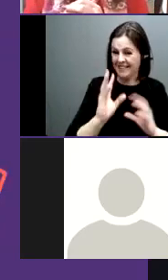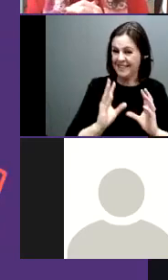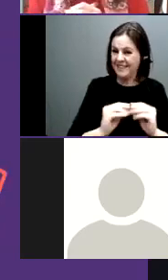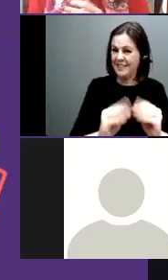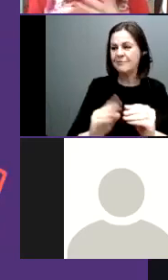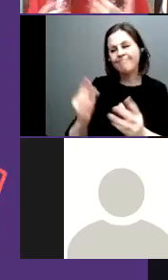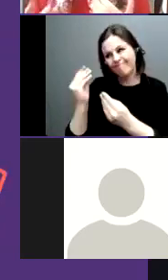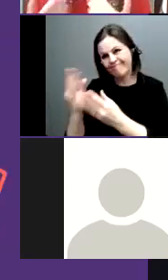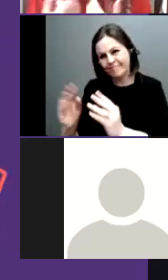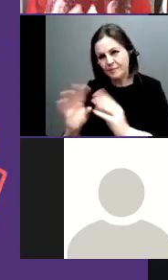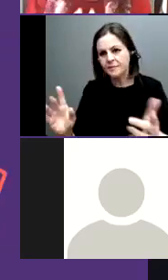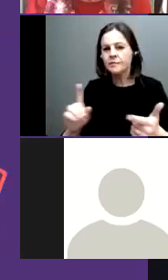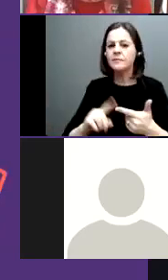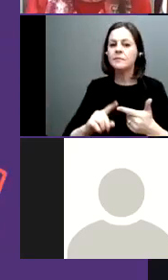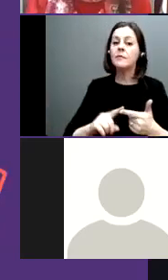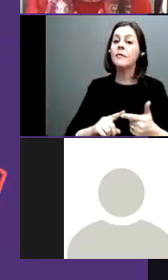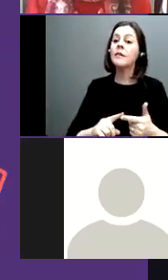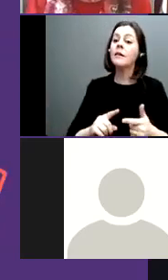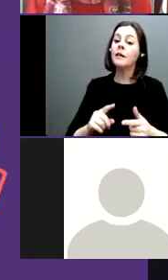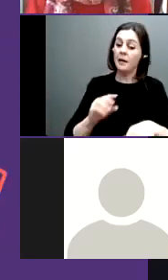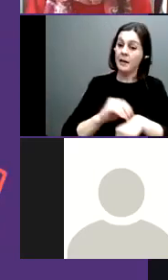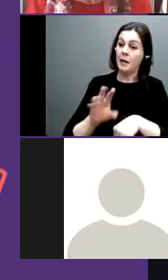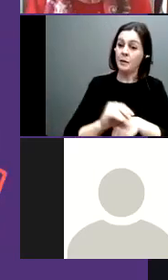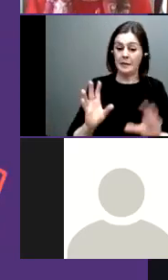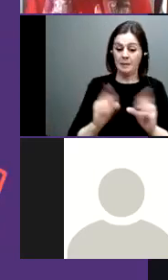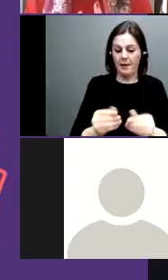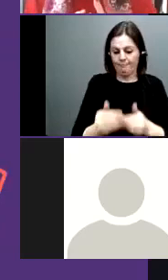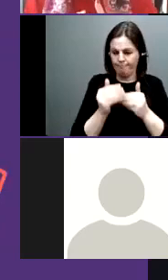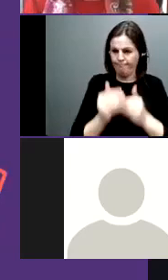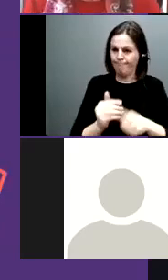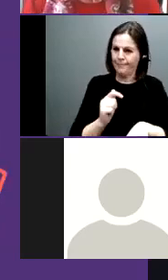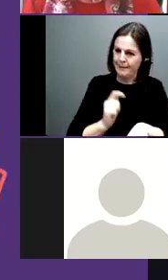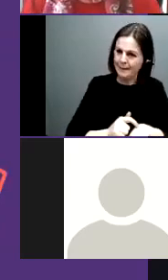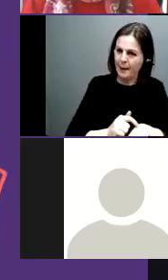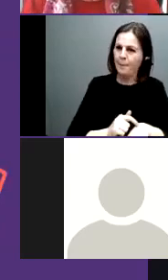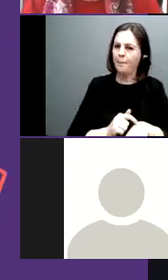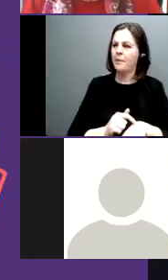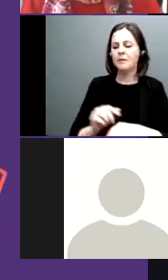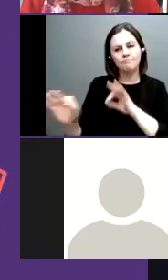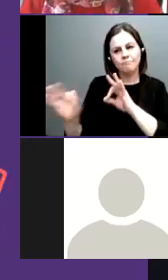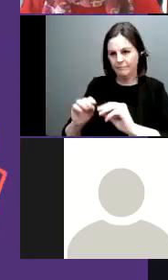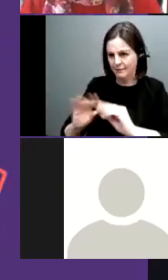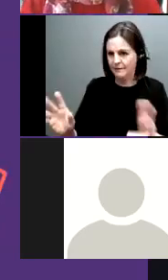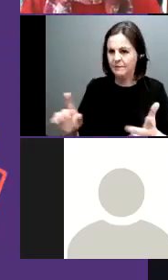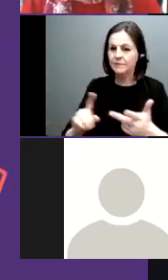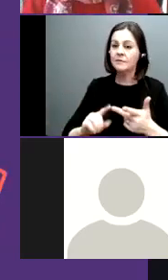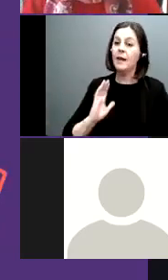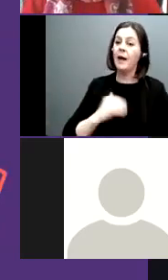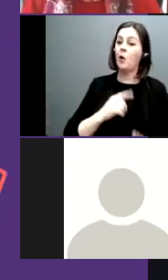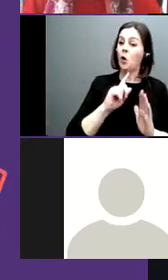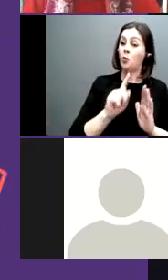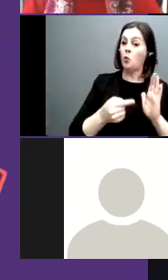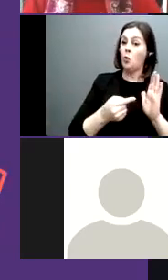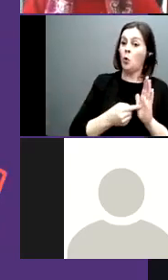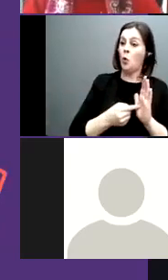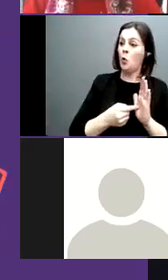We're very clear about what our role is as a counselor. It's not to tell them what to do.